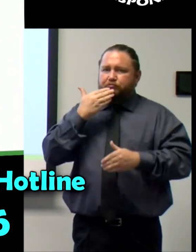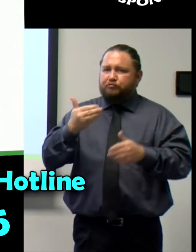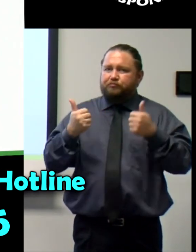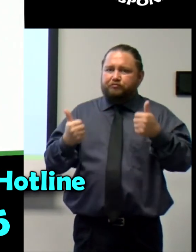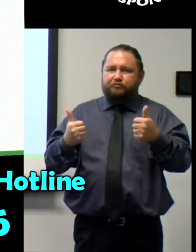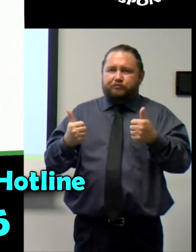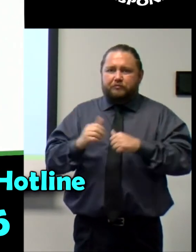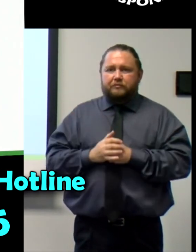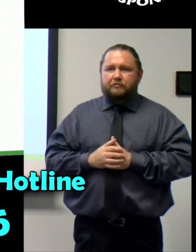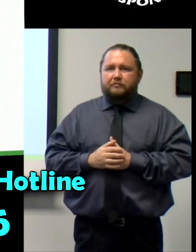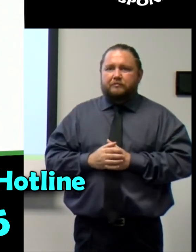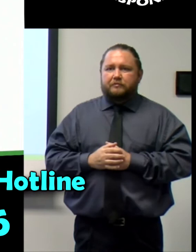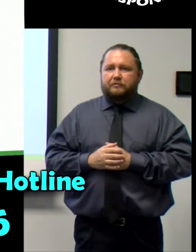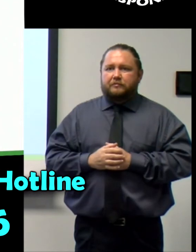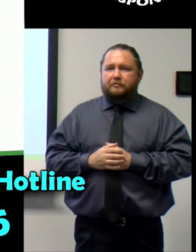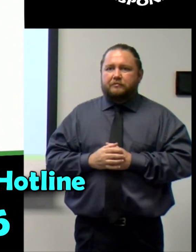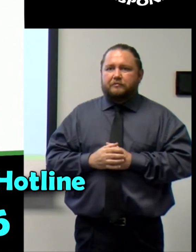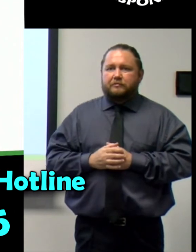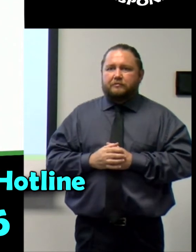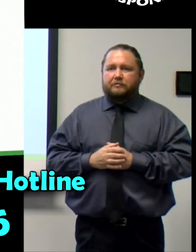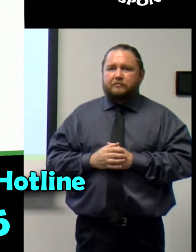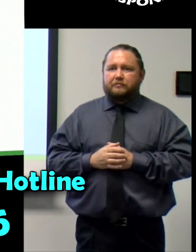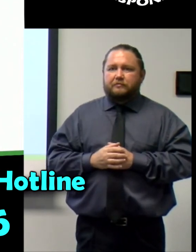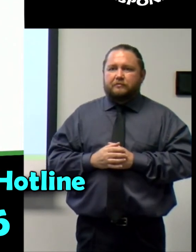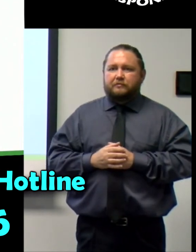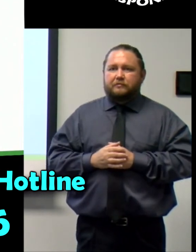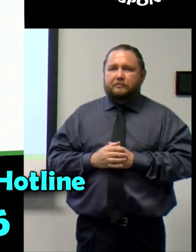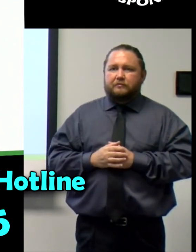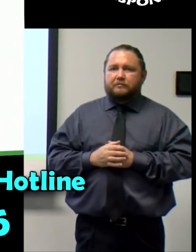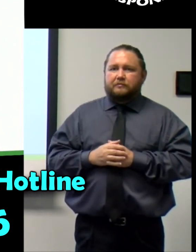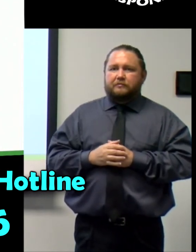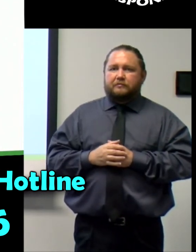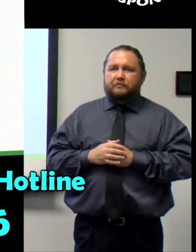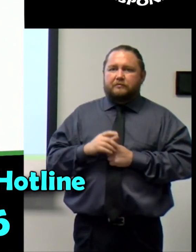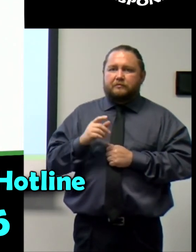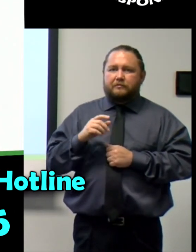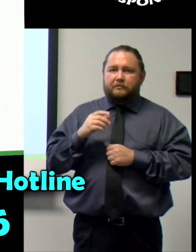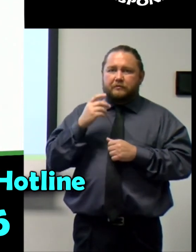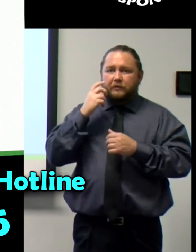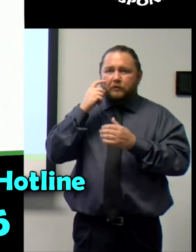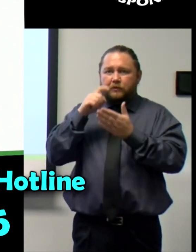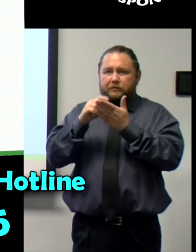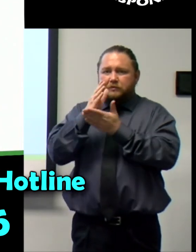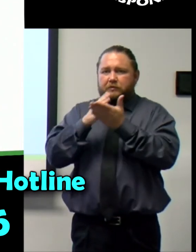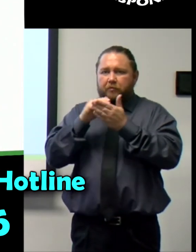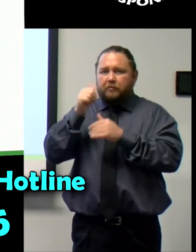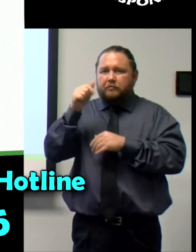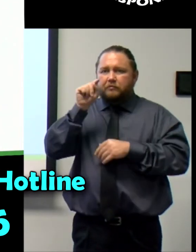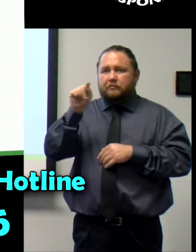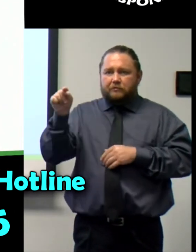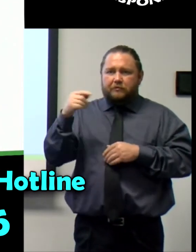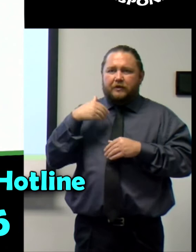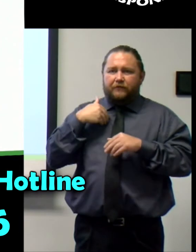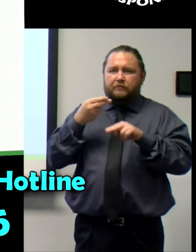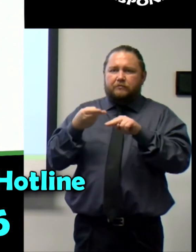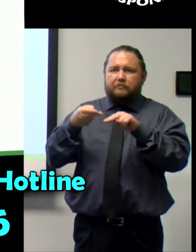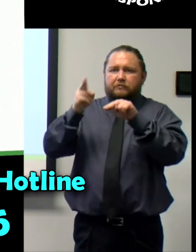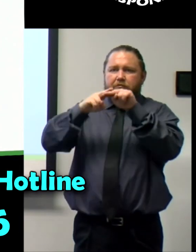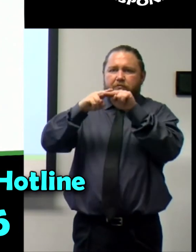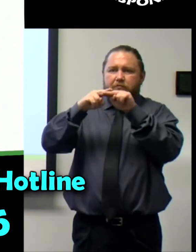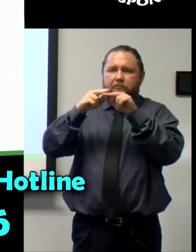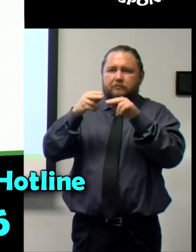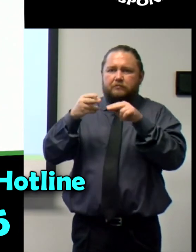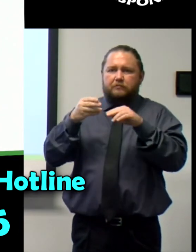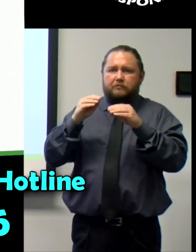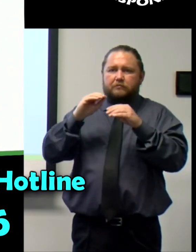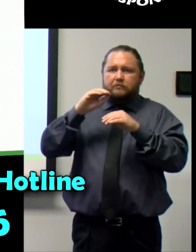to see where that spike could have occurred. And the work that we're doing with our contact tracing will allow for us also to be